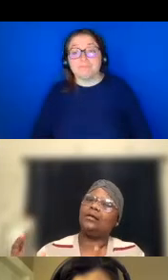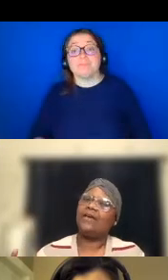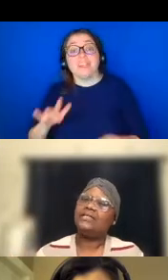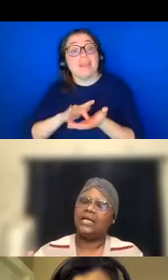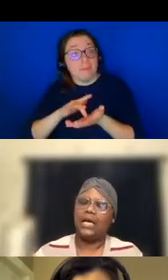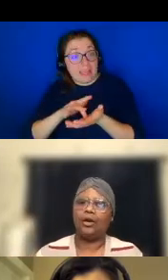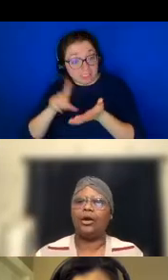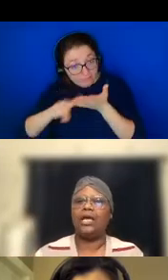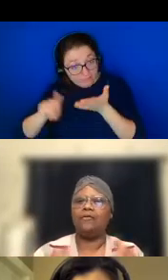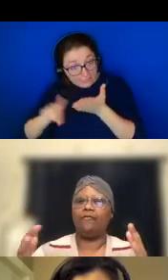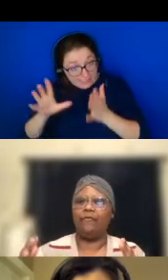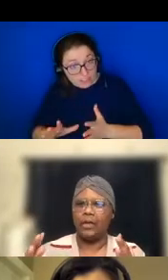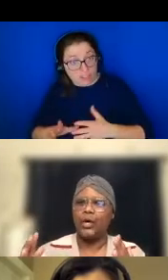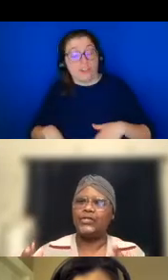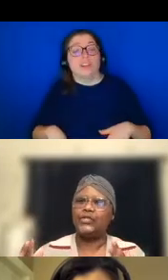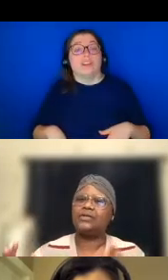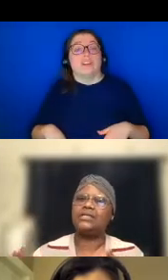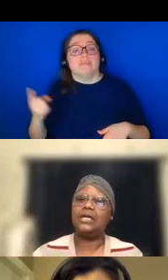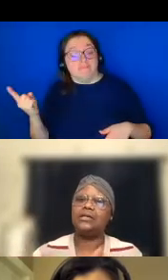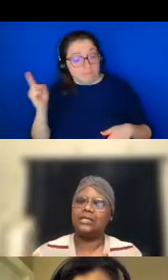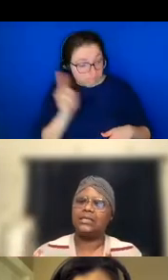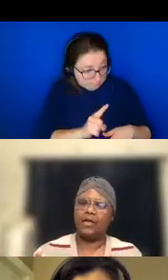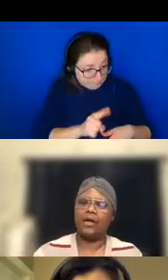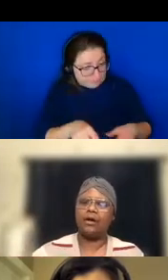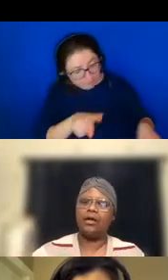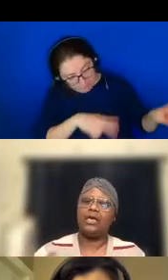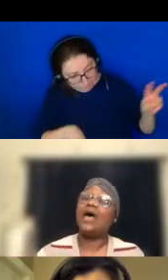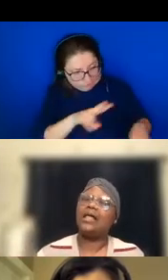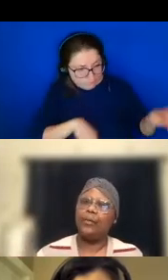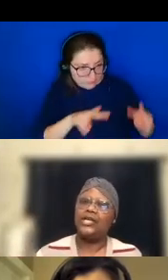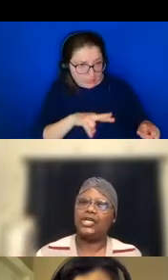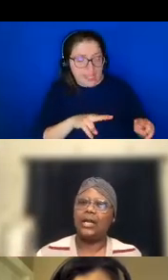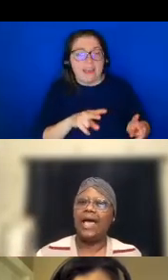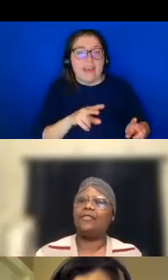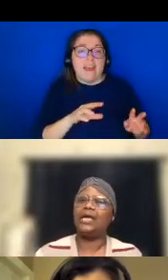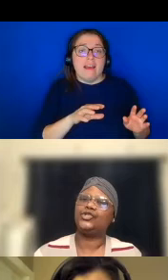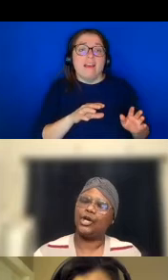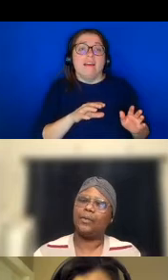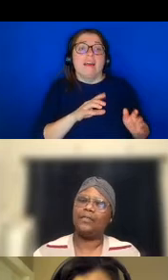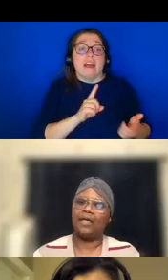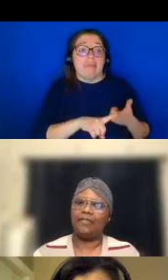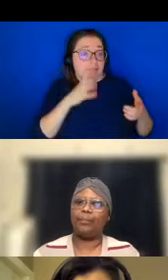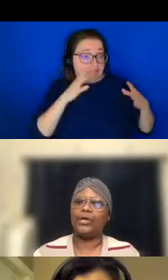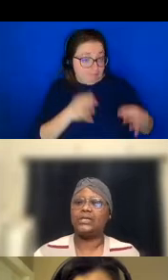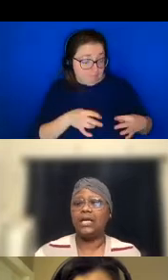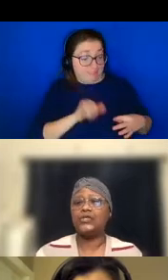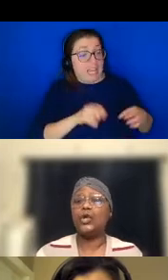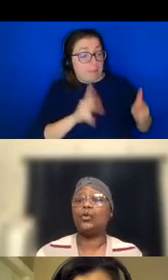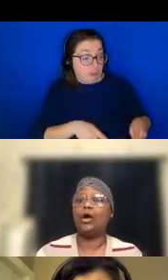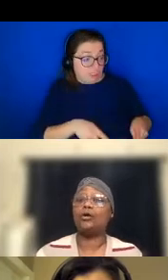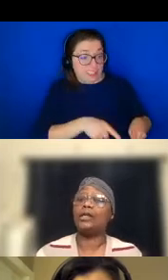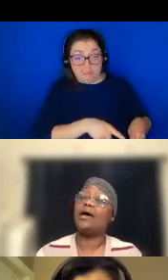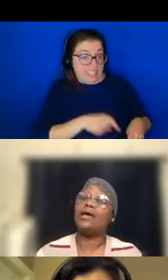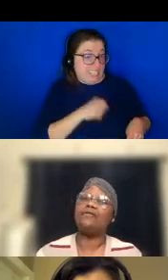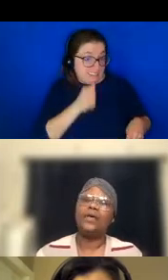medical investigator goes to the scene, does their evaluation, and they determine that that person is no